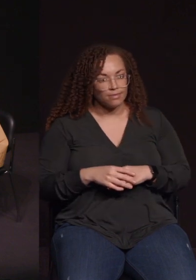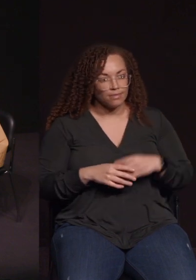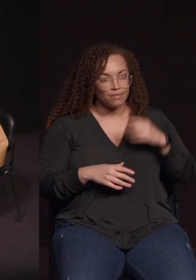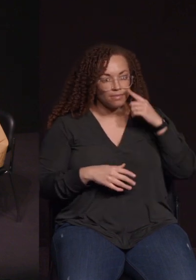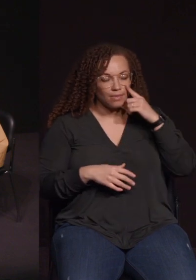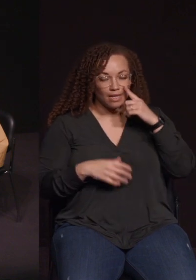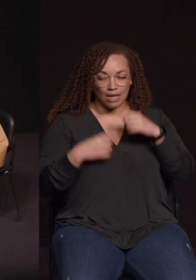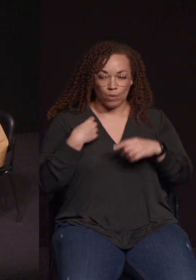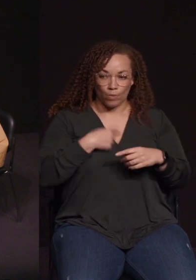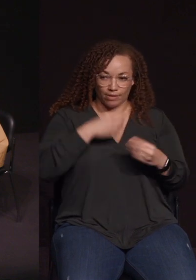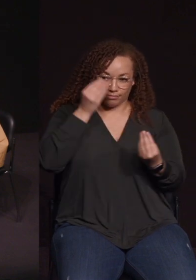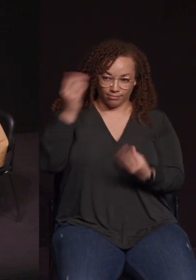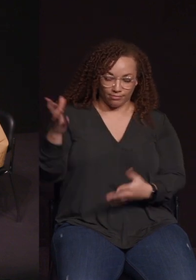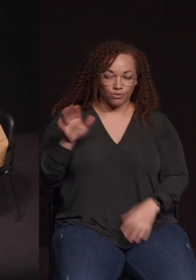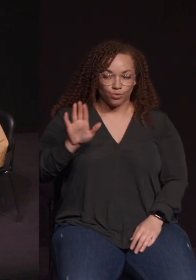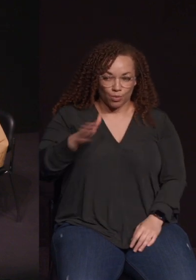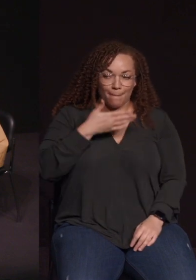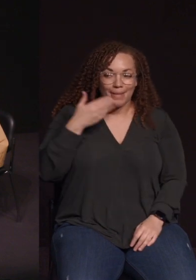agree.